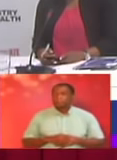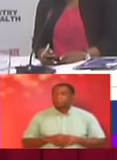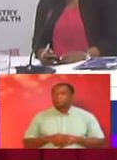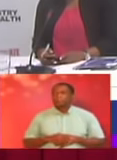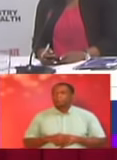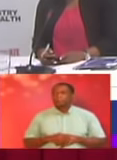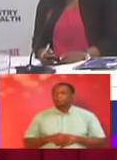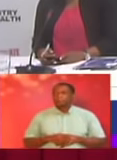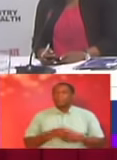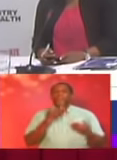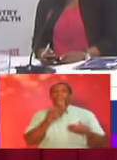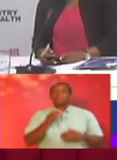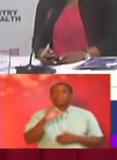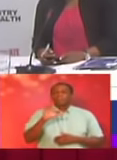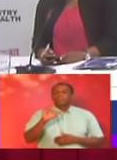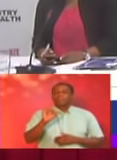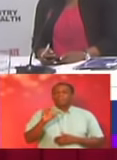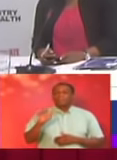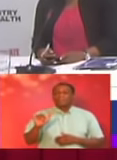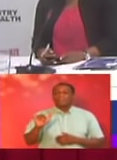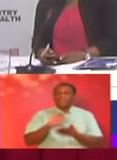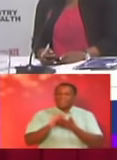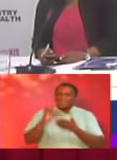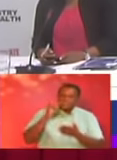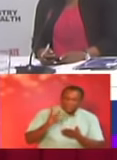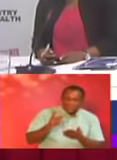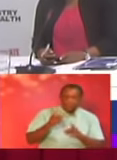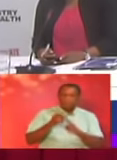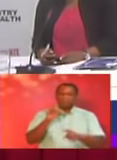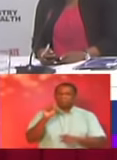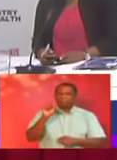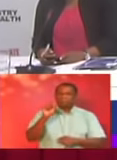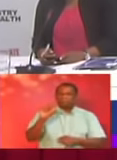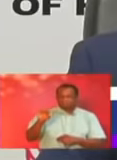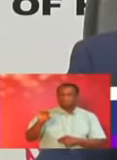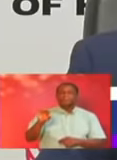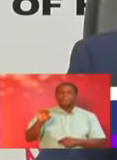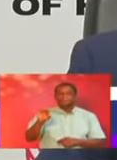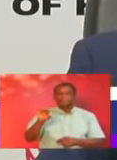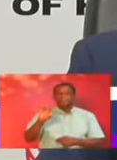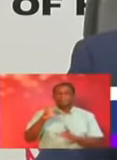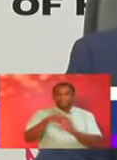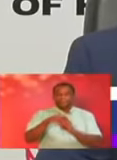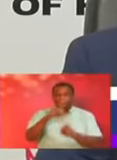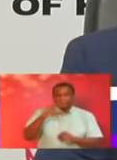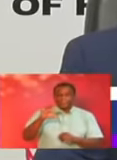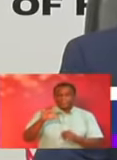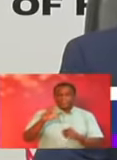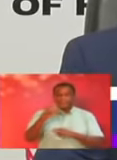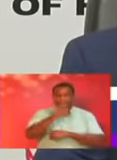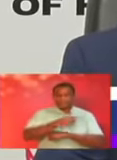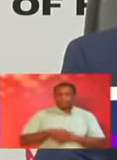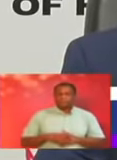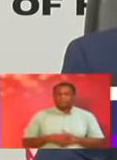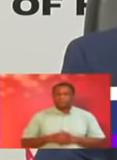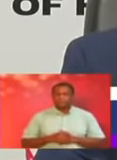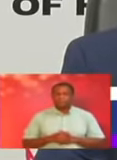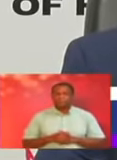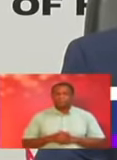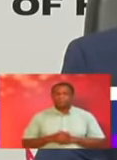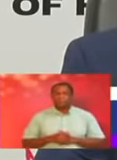you from San Fernando on the press conference today. Yeah, so we continue to